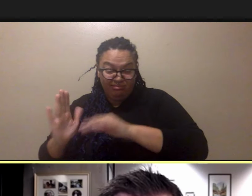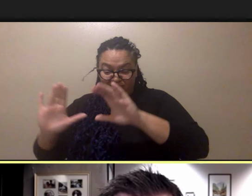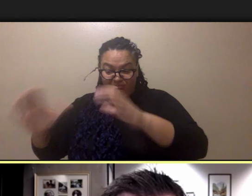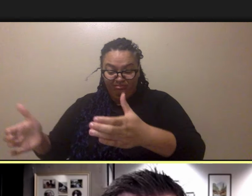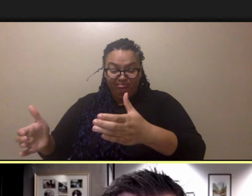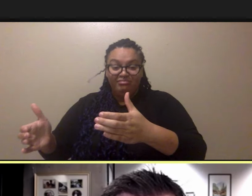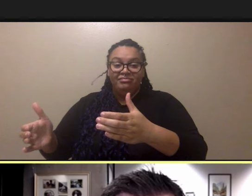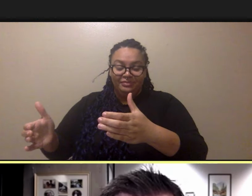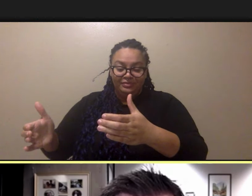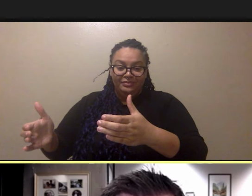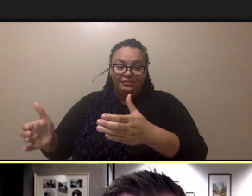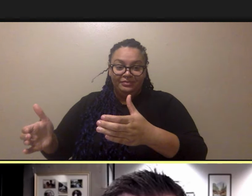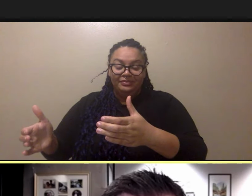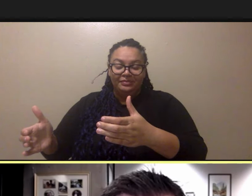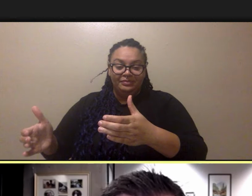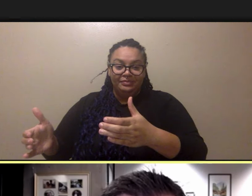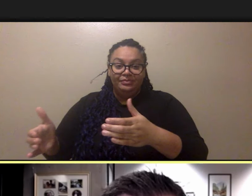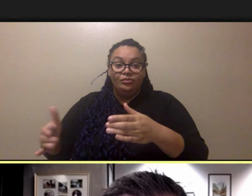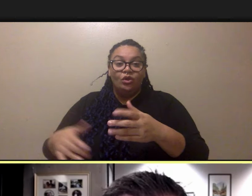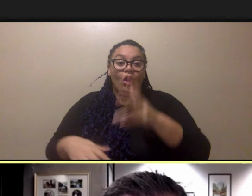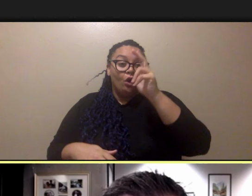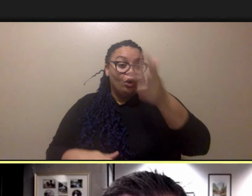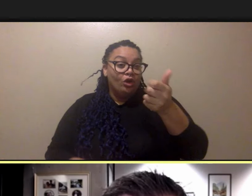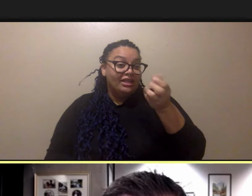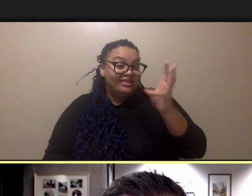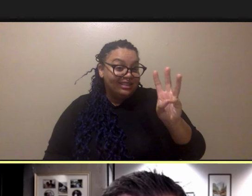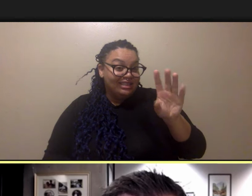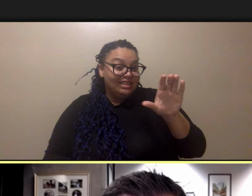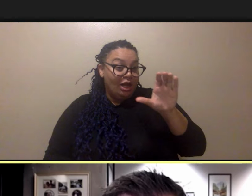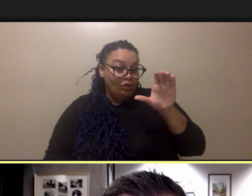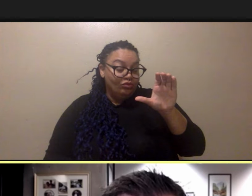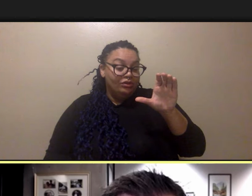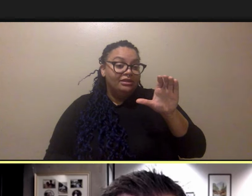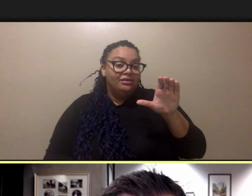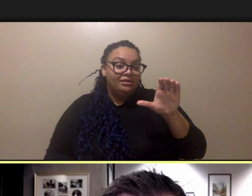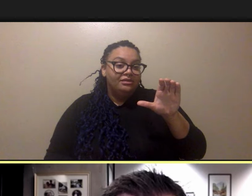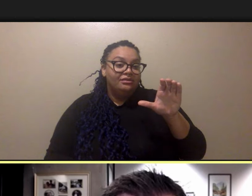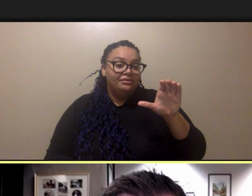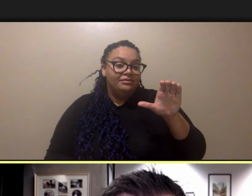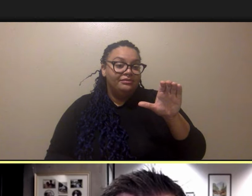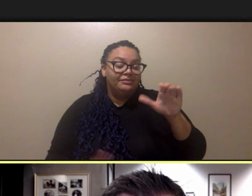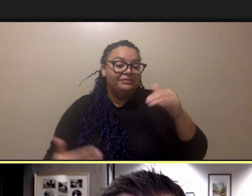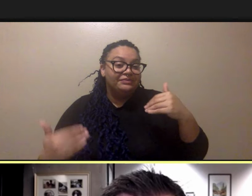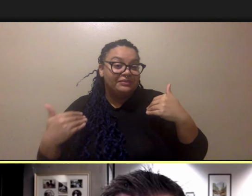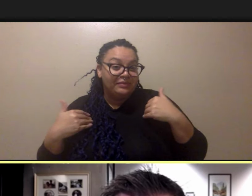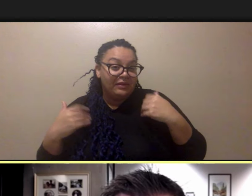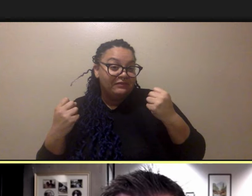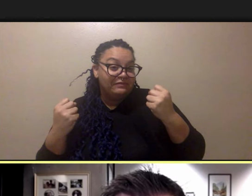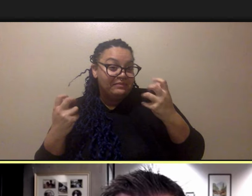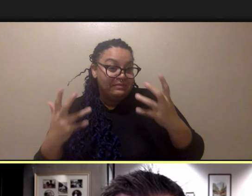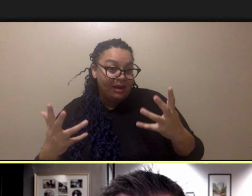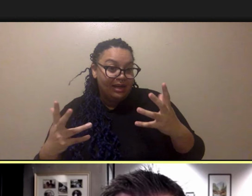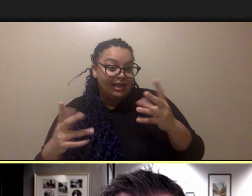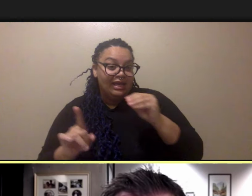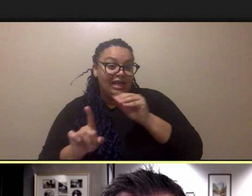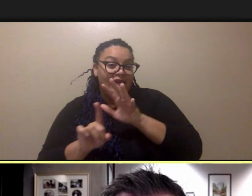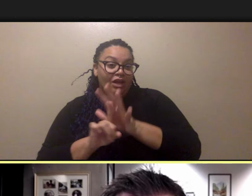under, by the early 1600s, they were under a lot of influence of